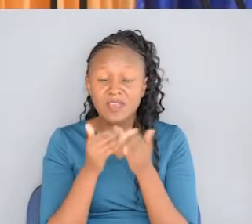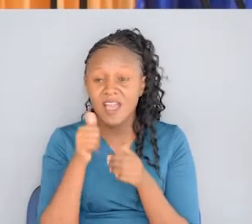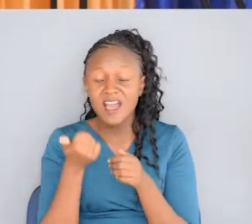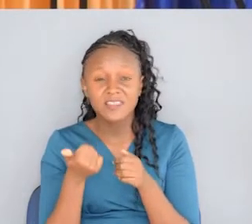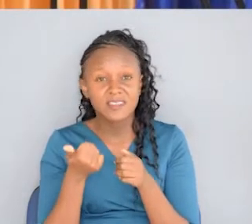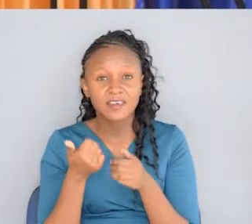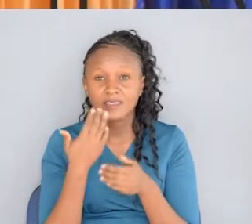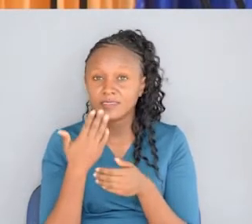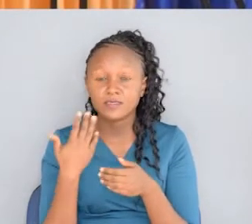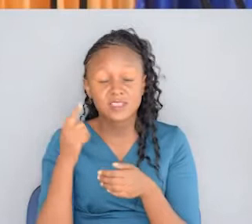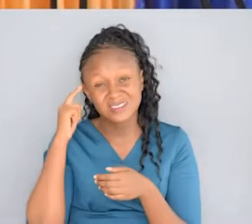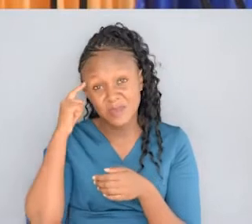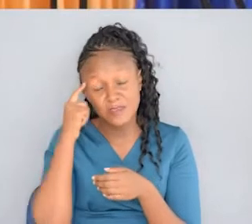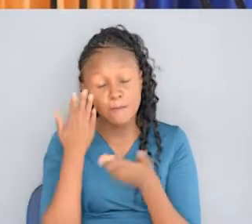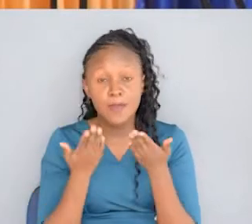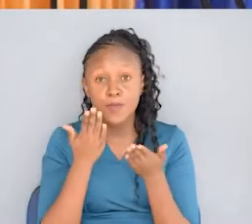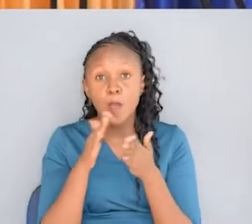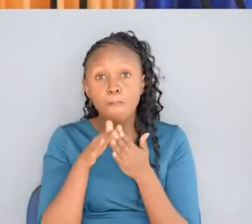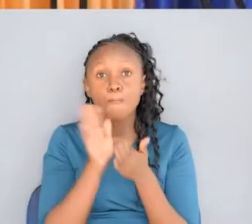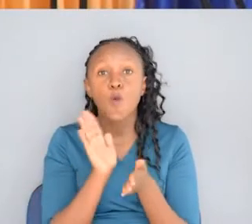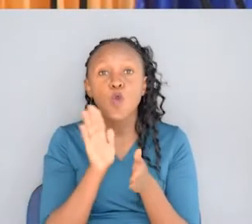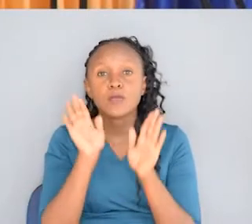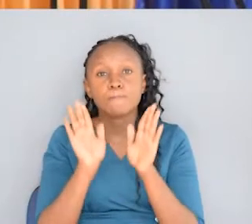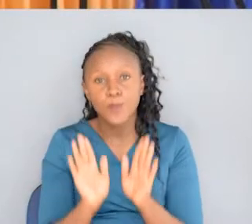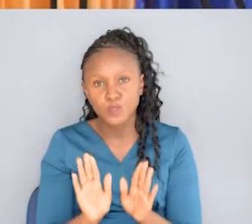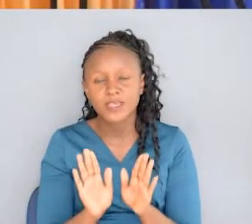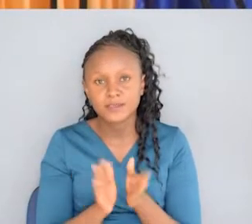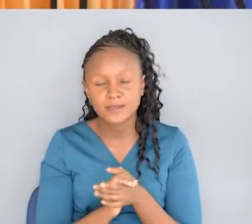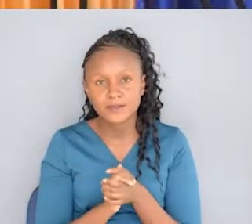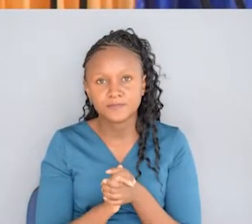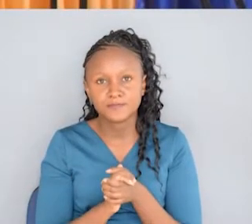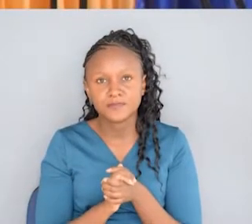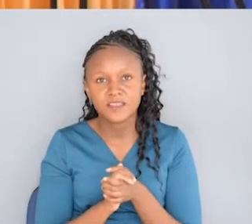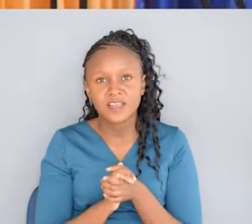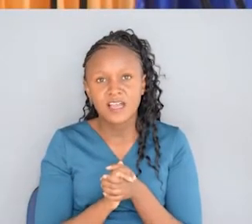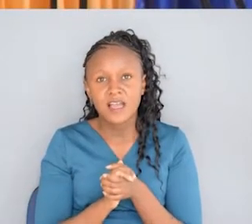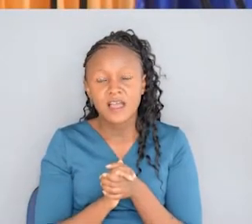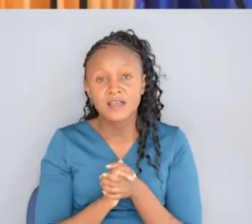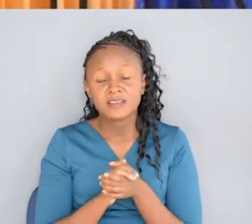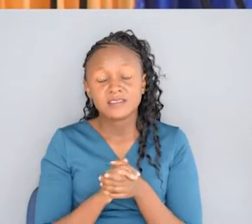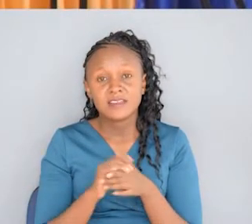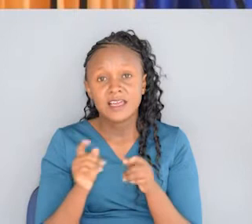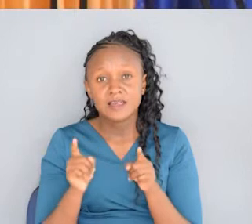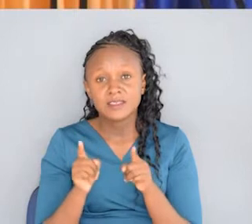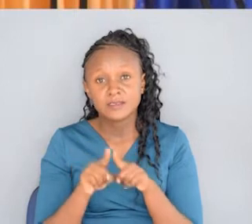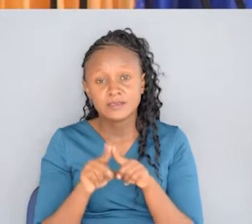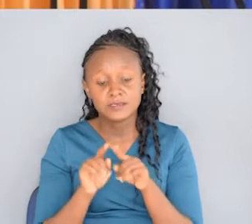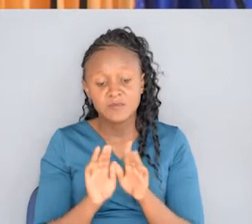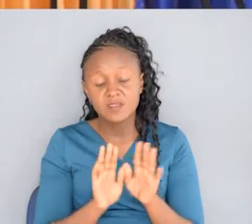you know, to be of more importance, and neglected the praise of prayer. And Jesus was